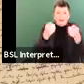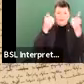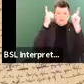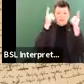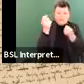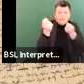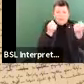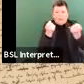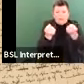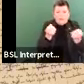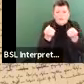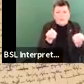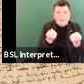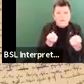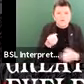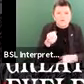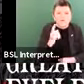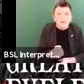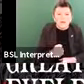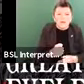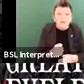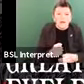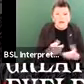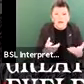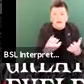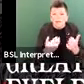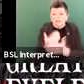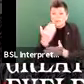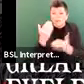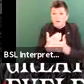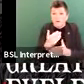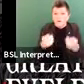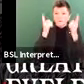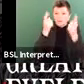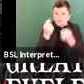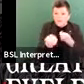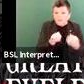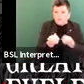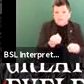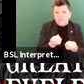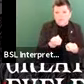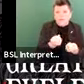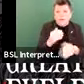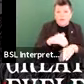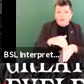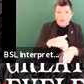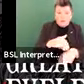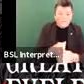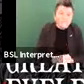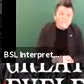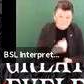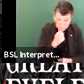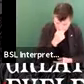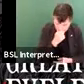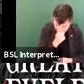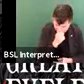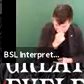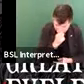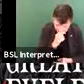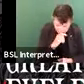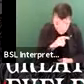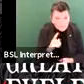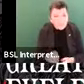patrimonialismus and the neo-patrimonialismus that could be the consequences. Second point, we have